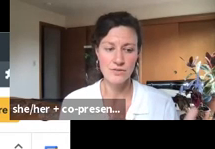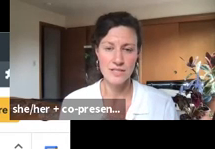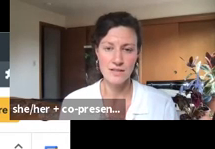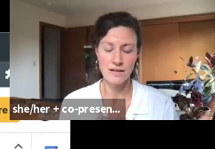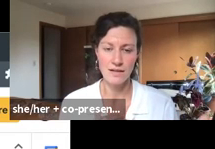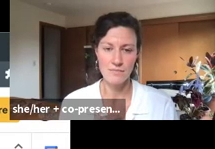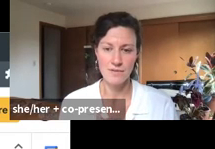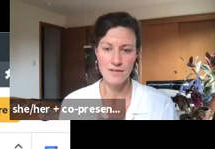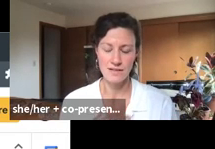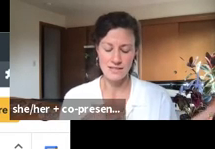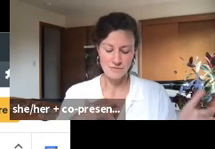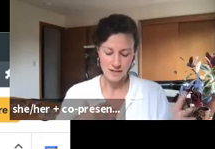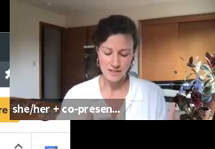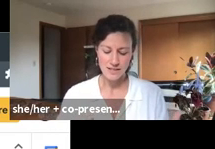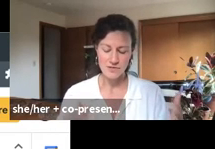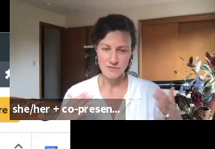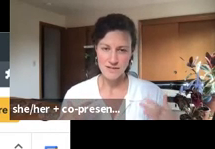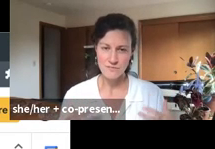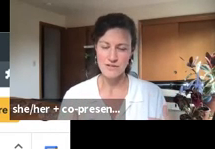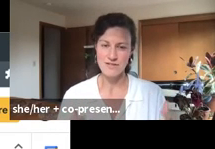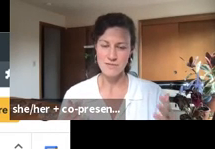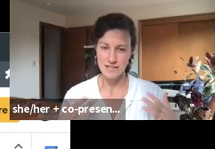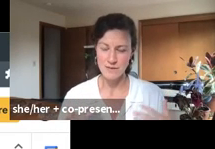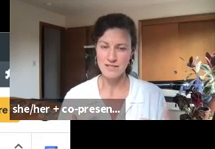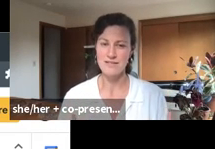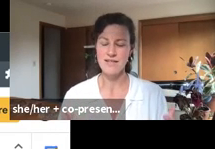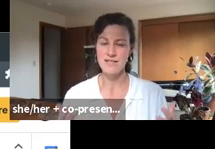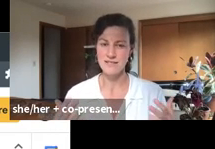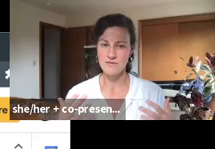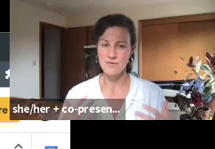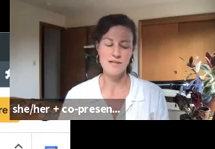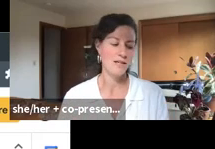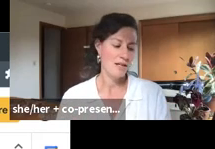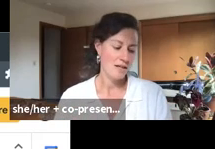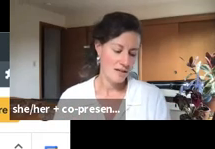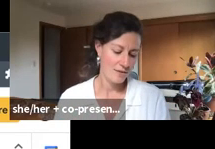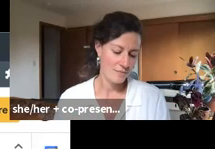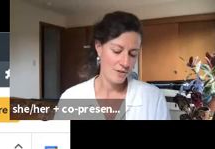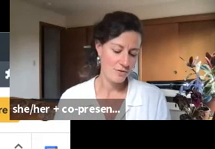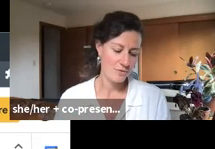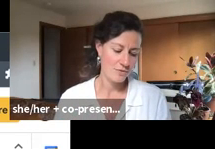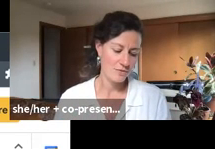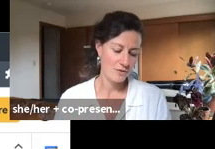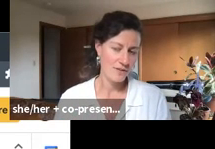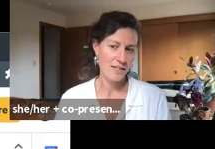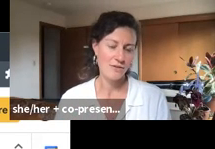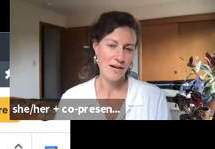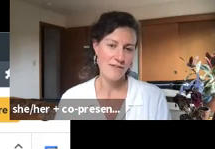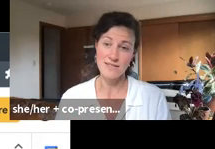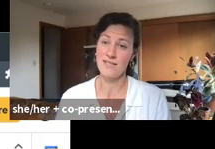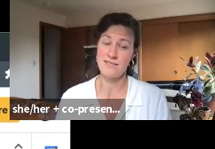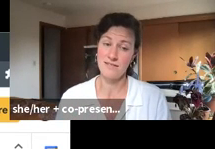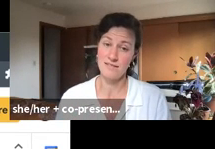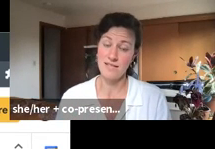into it's really hard to get into a rhythm with your subject, especially a scientist, where you feel like you